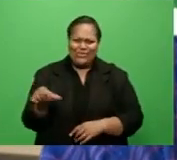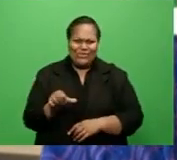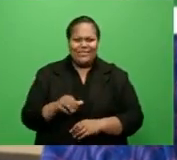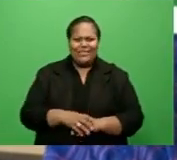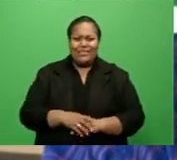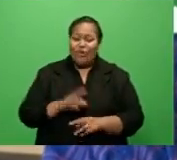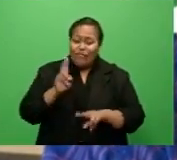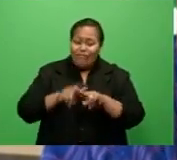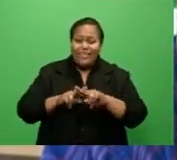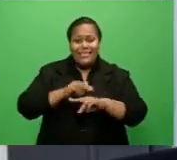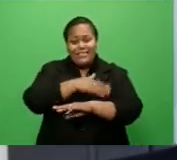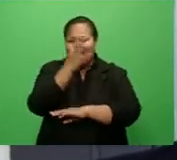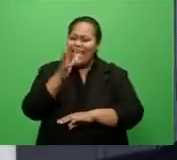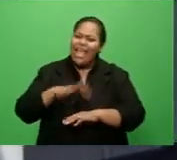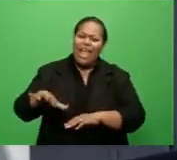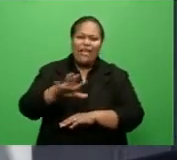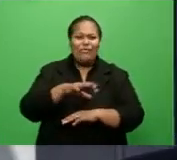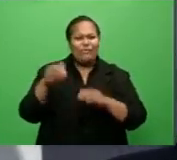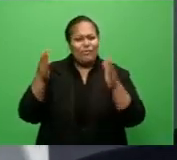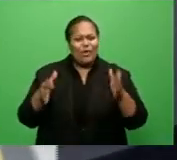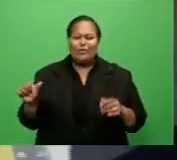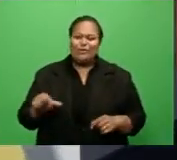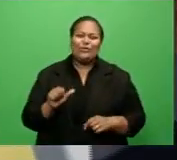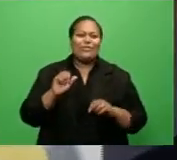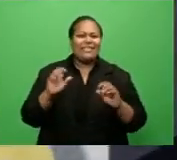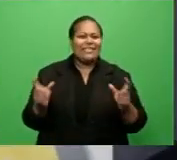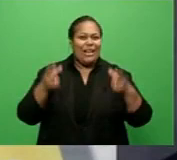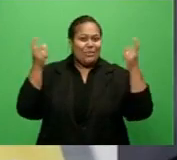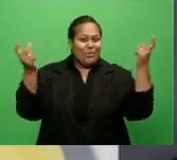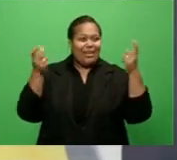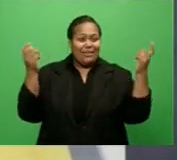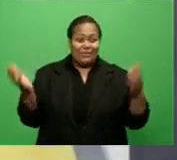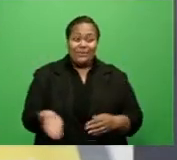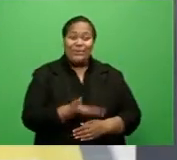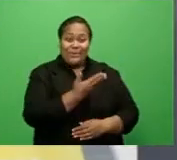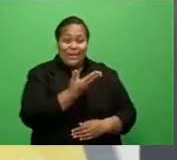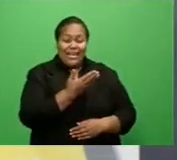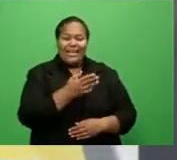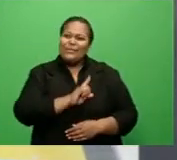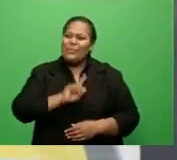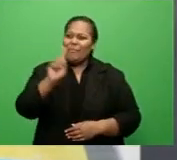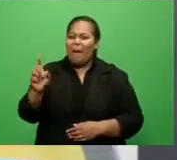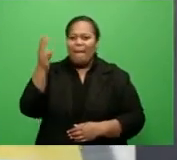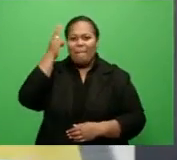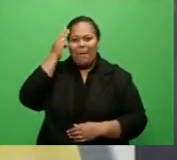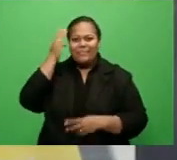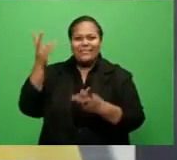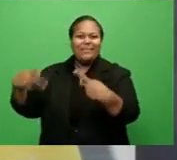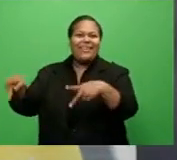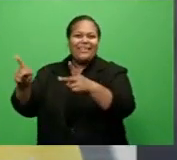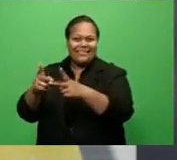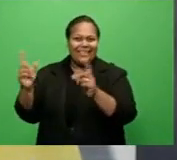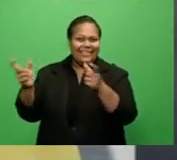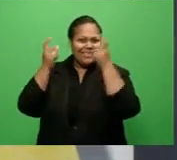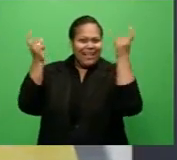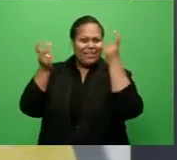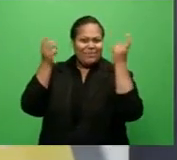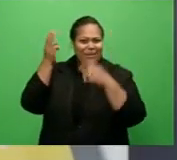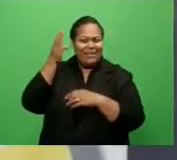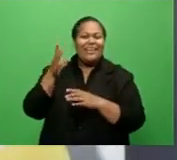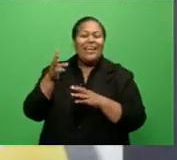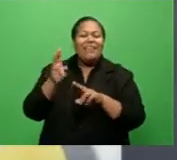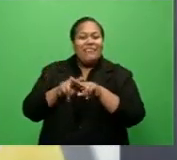everybody is celebrating. I'll go to my mom's place to celebrate Father's Day there, and I wish